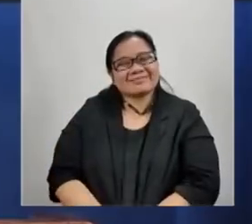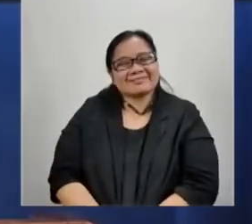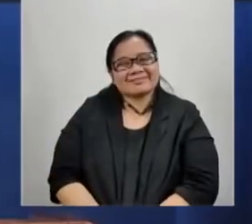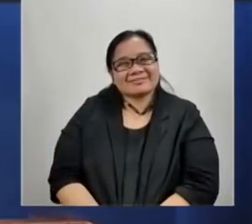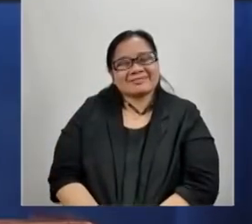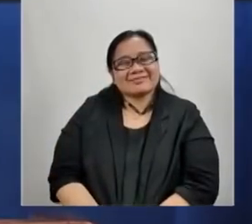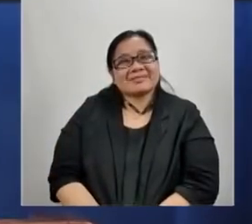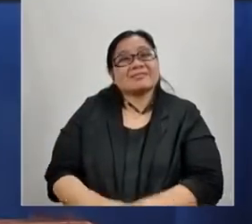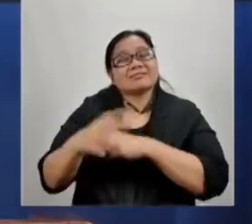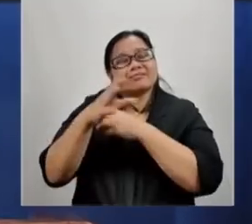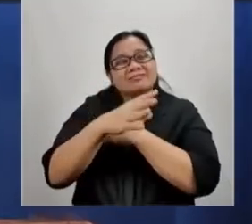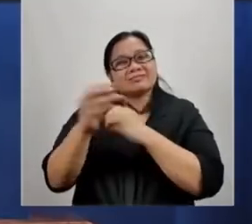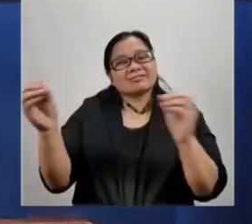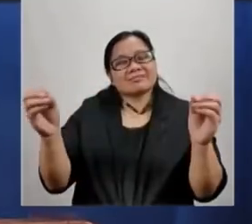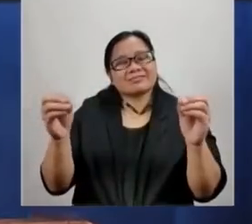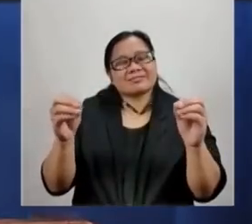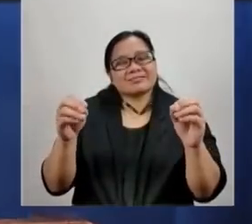Hindi ko.